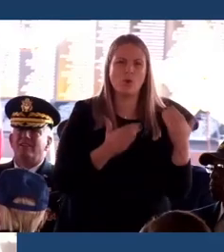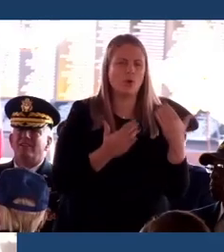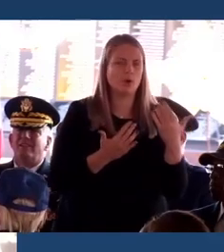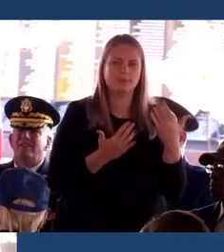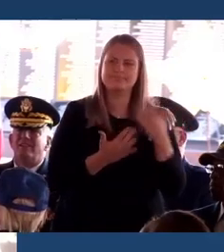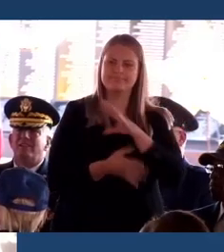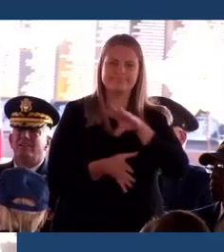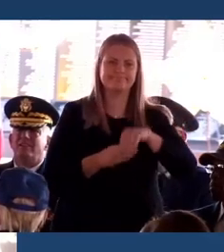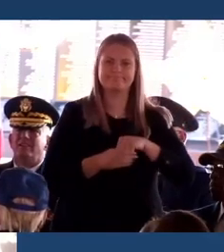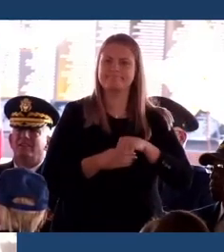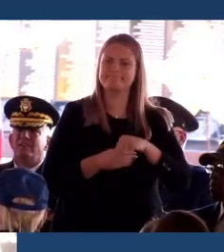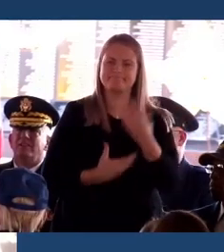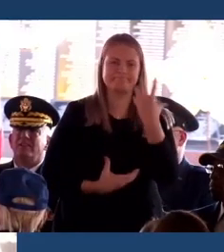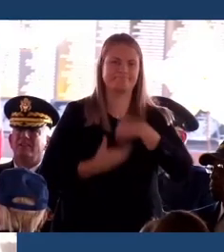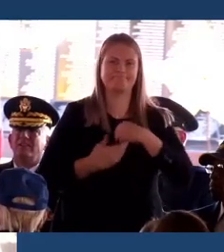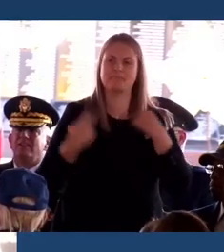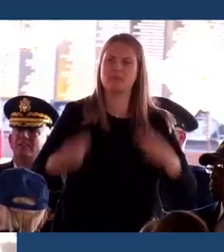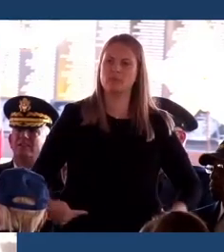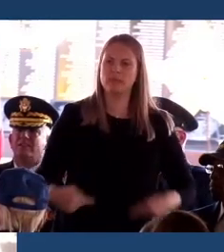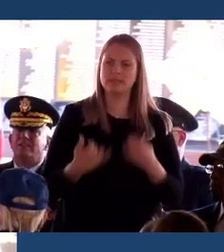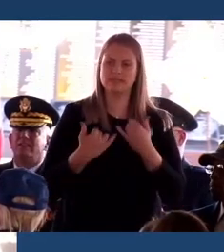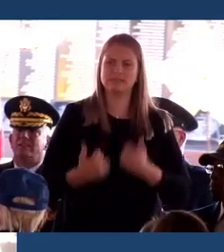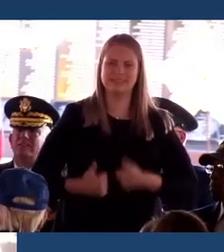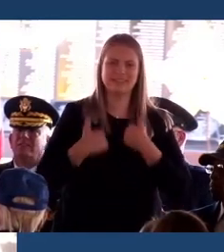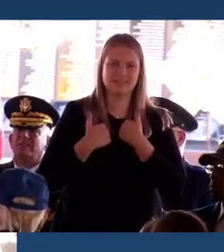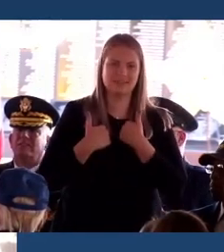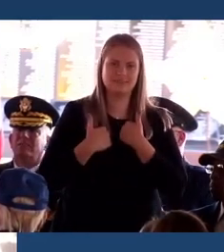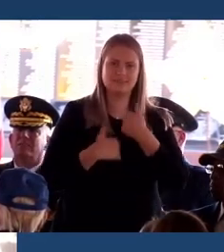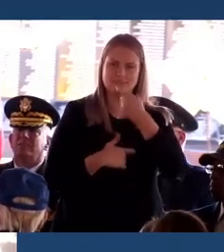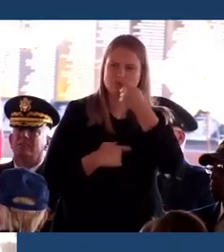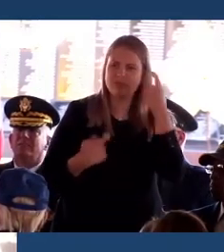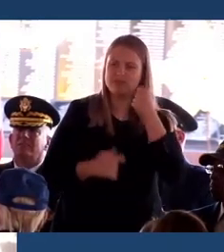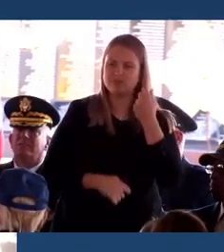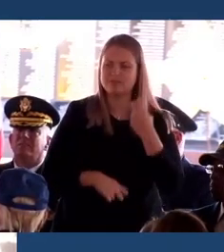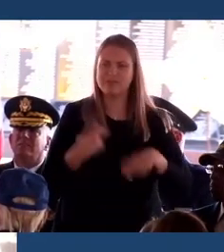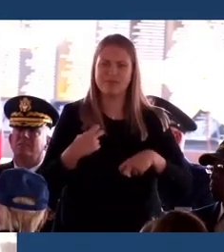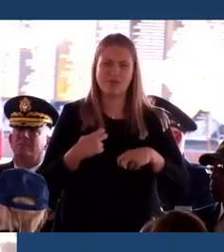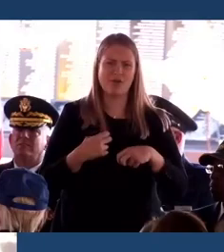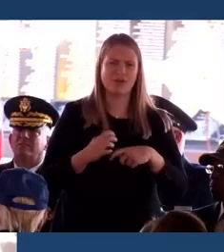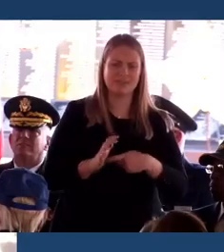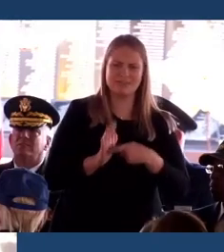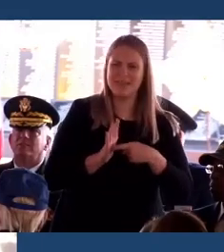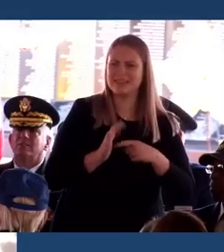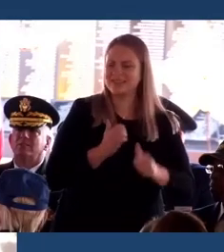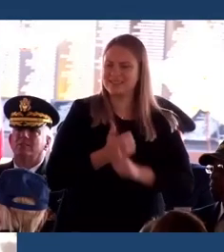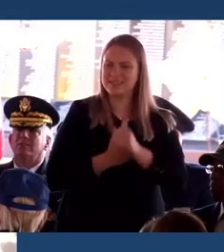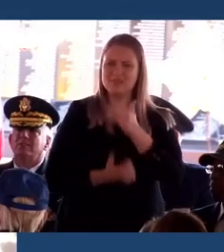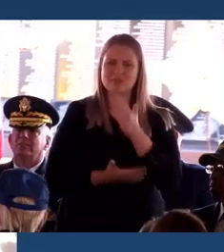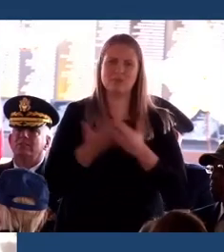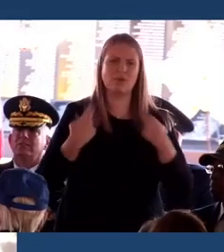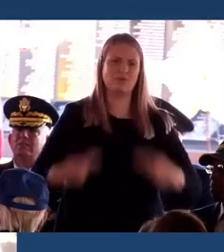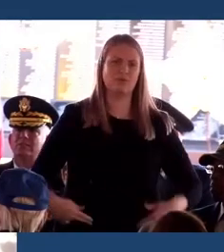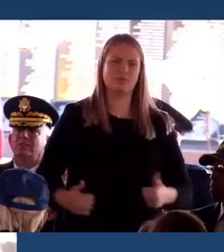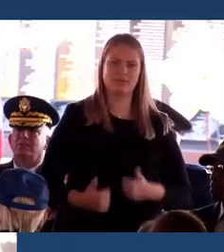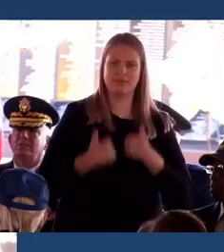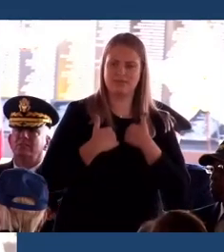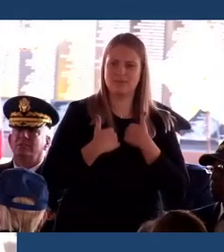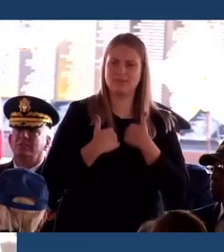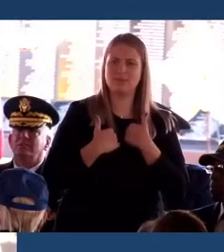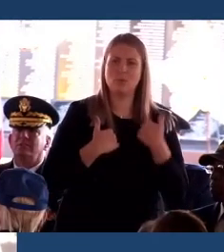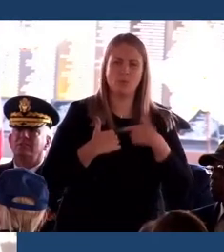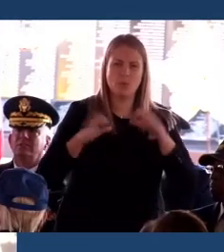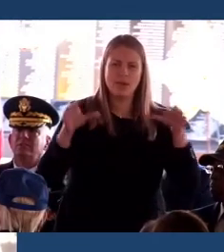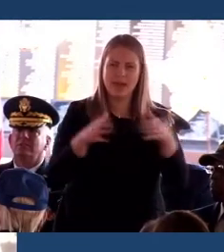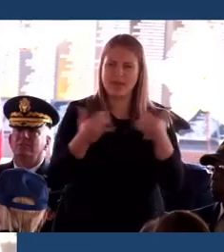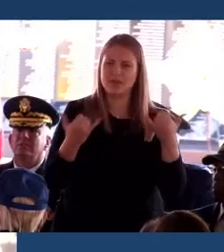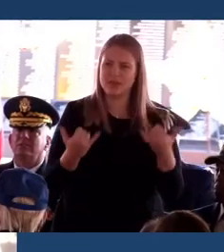human existence, a tragic and difficult and demanding and dangerous part of human existence. And we gather here today to thank